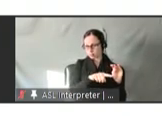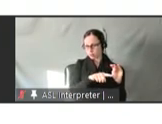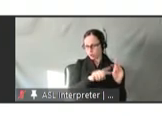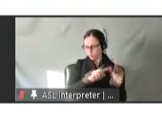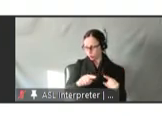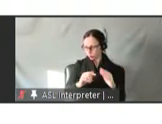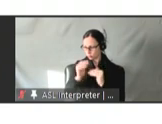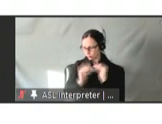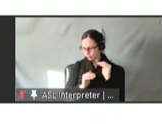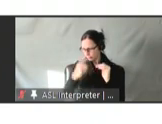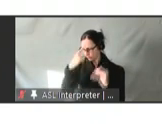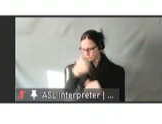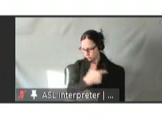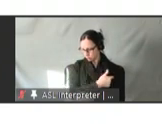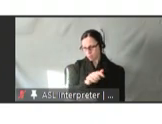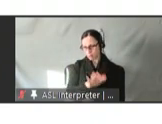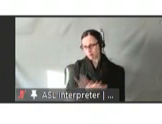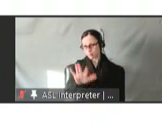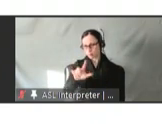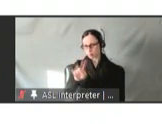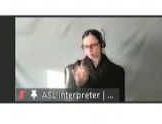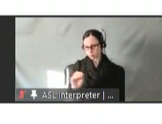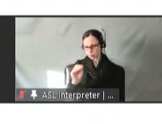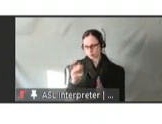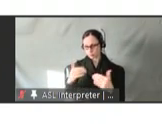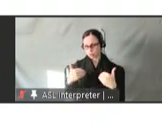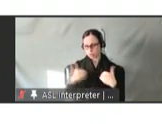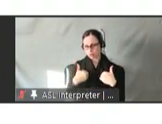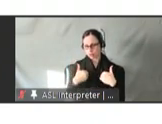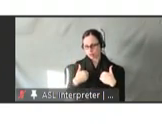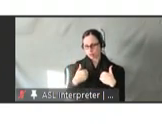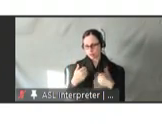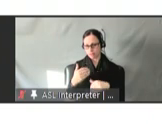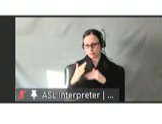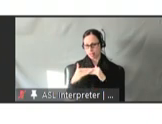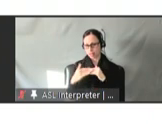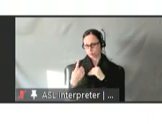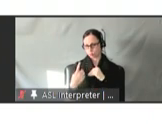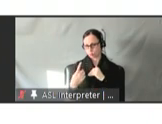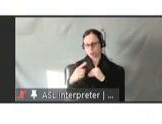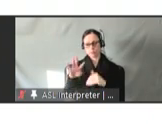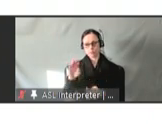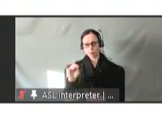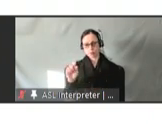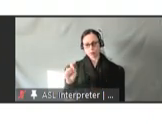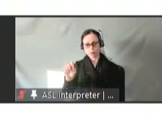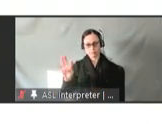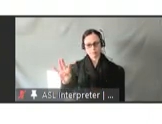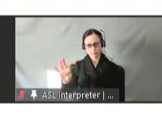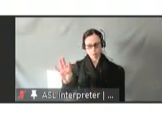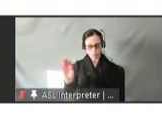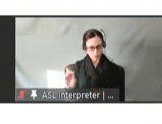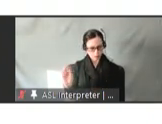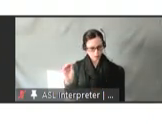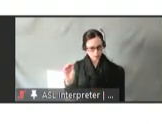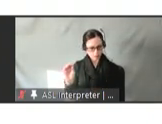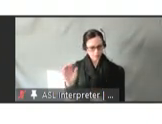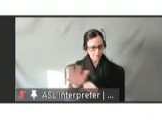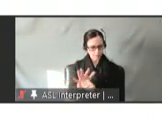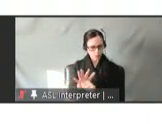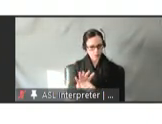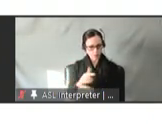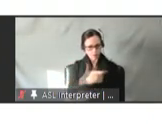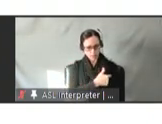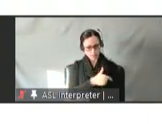through IHS, 51% has received at least one dose, 40.4% are fully vaccinated,